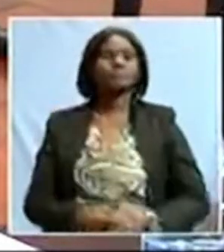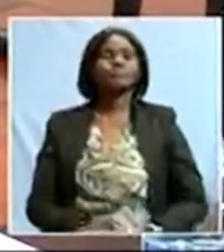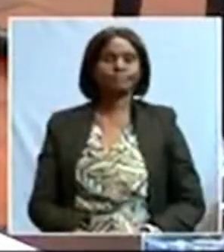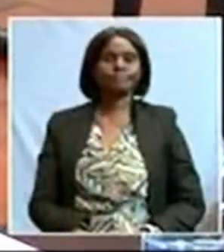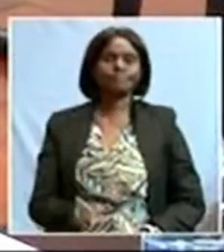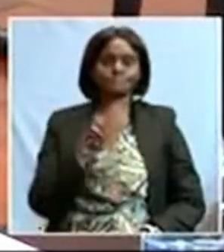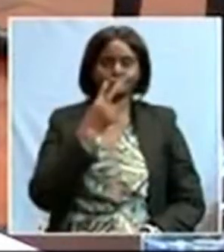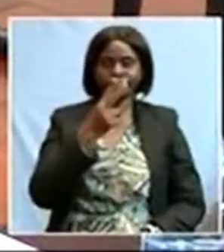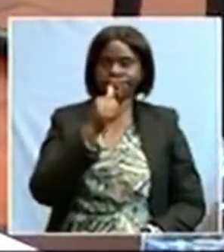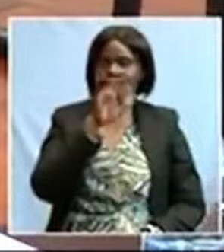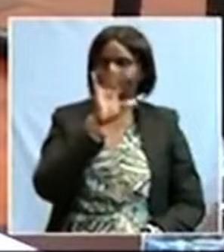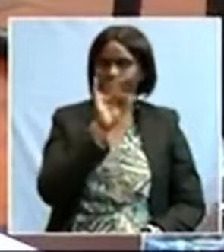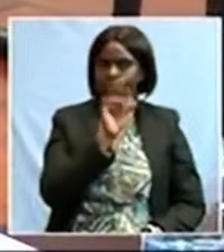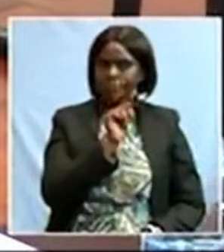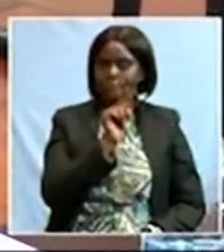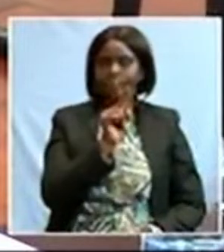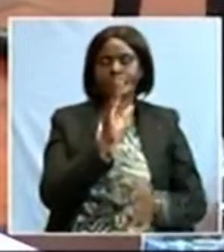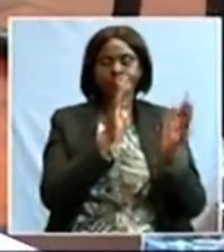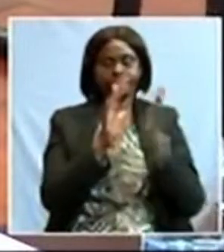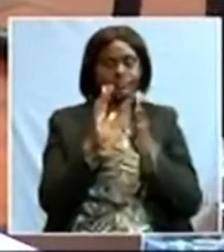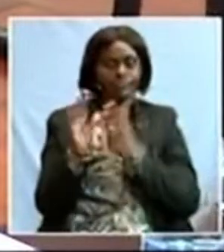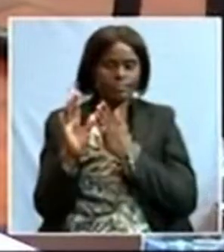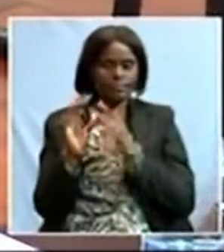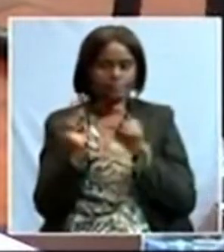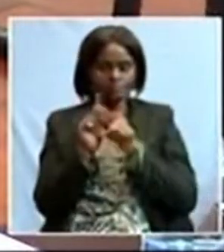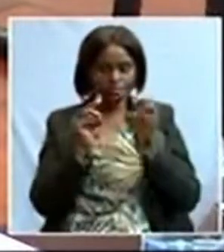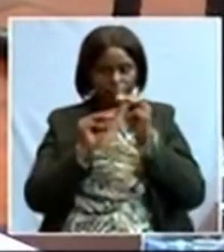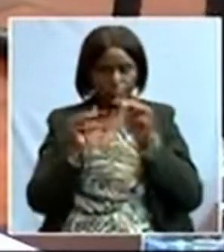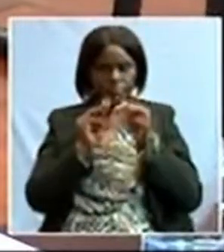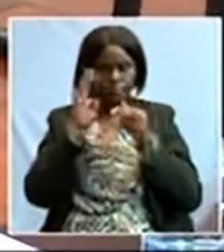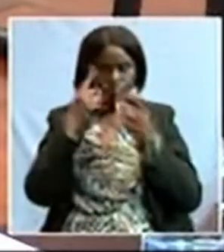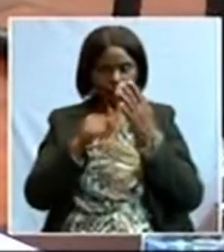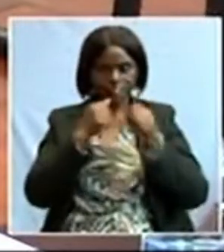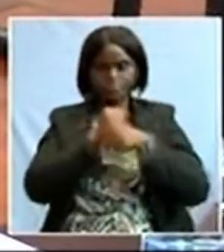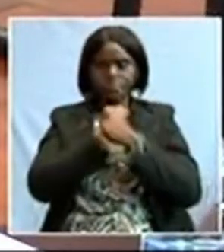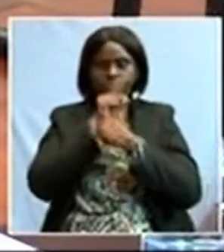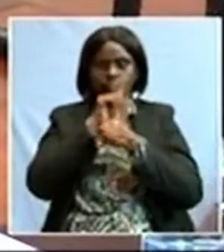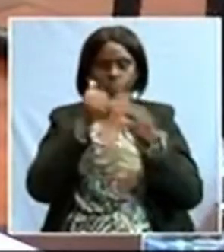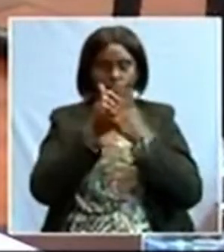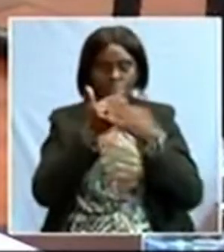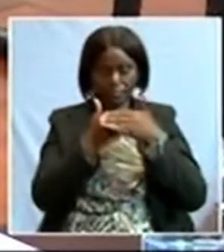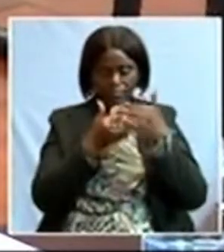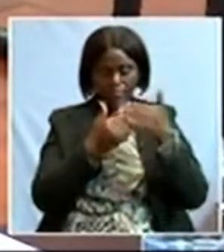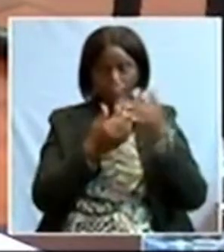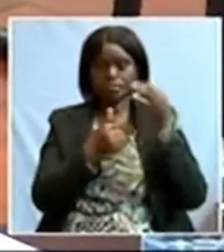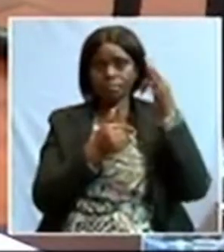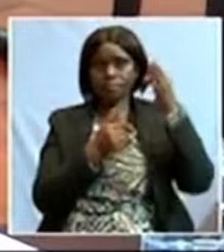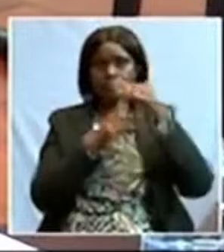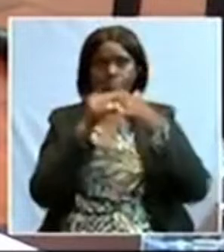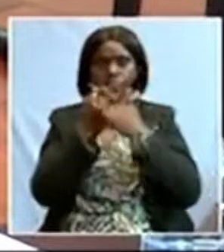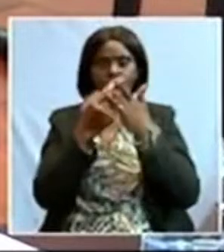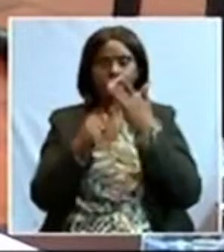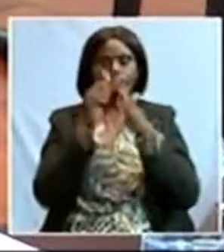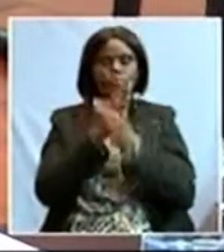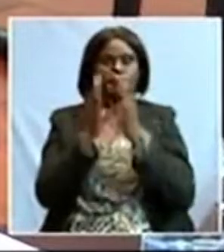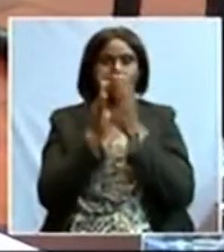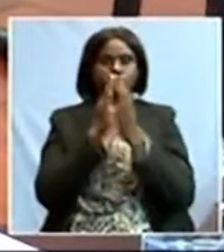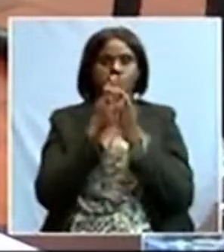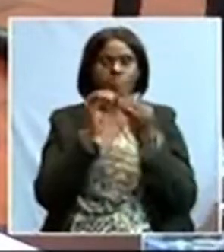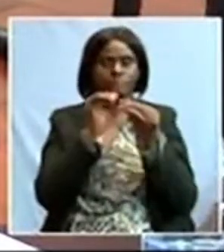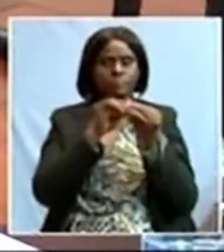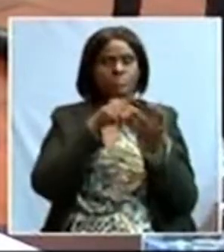See Appendix 18, Remedial Measure. Management shall ensure that going forward, all current contributions are